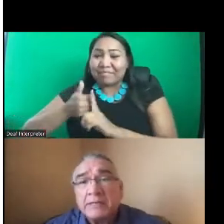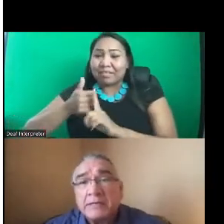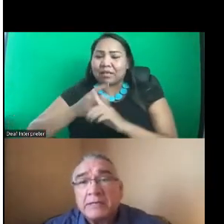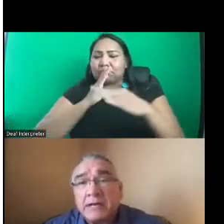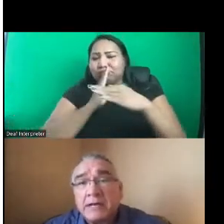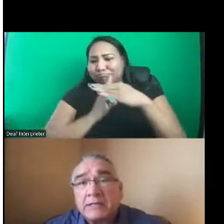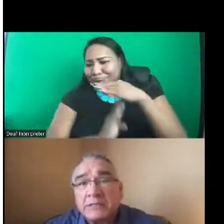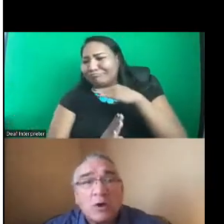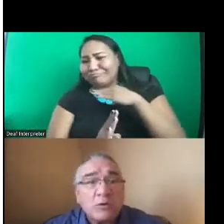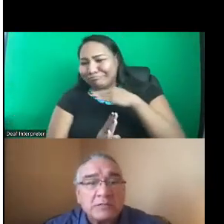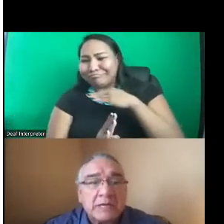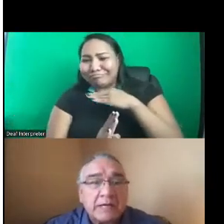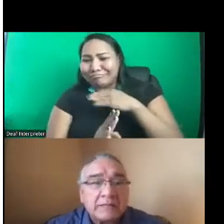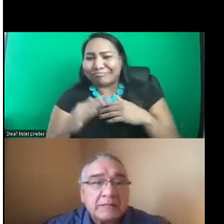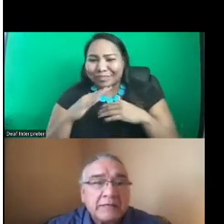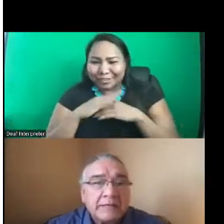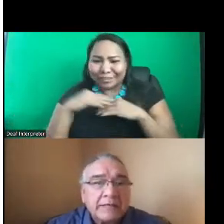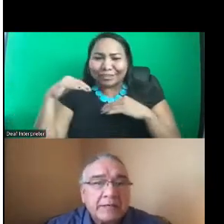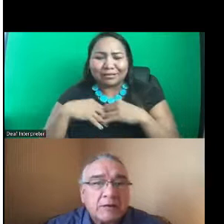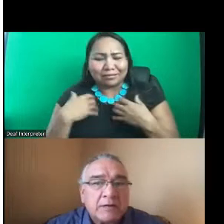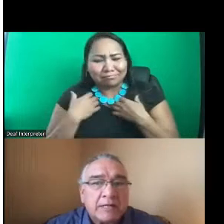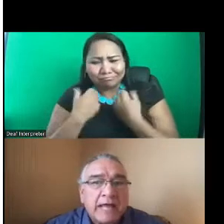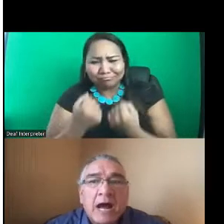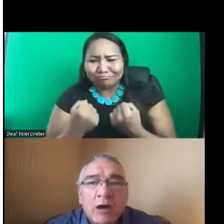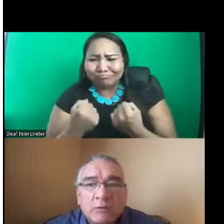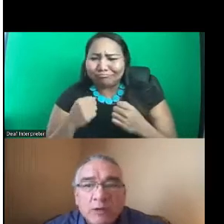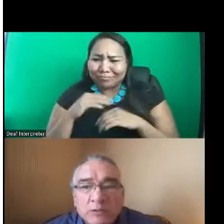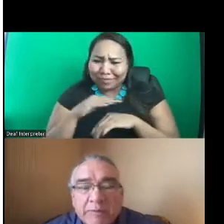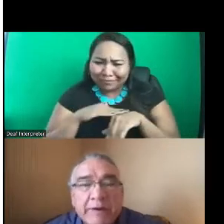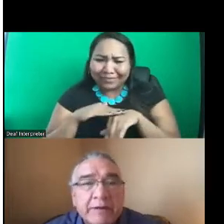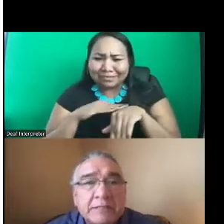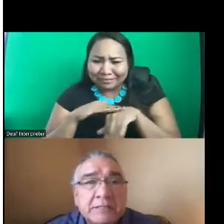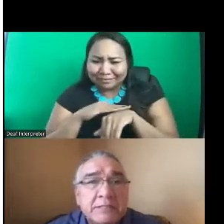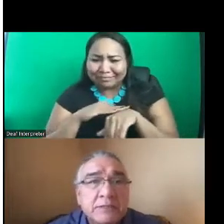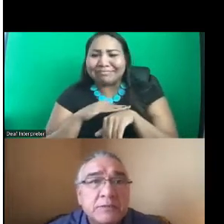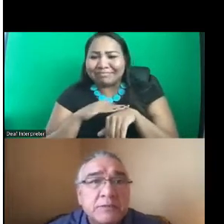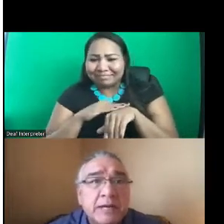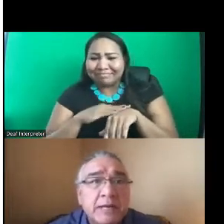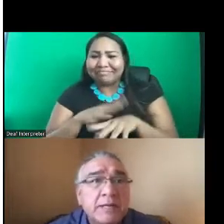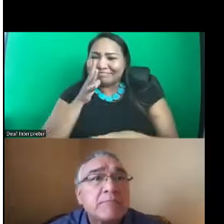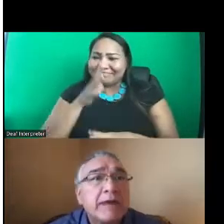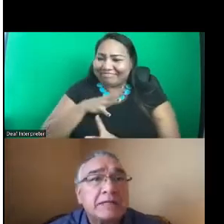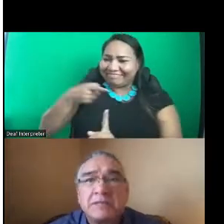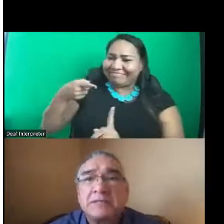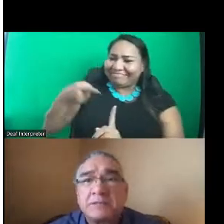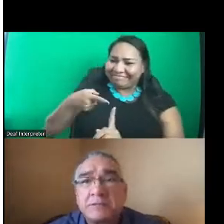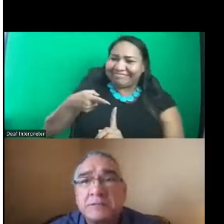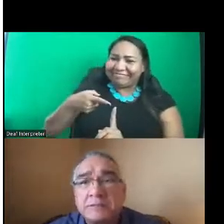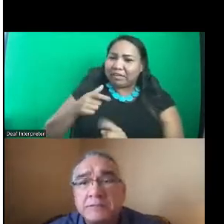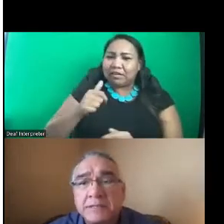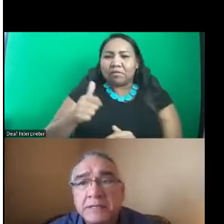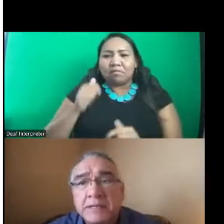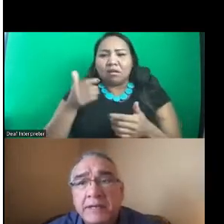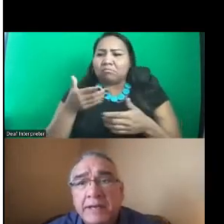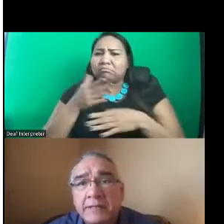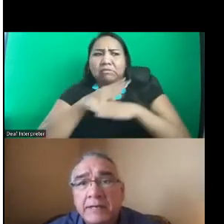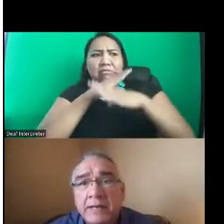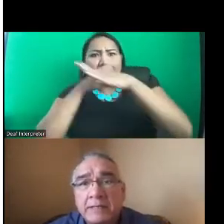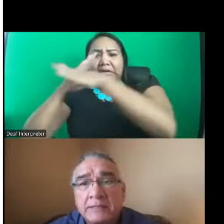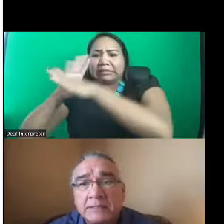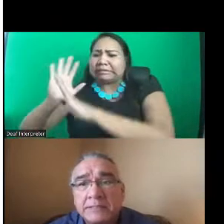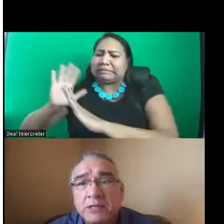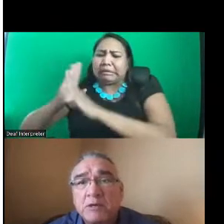woman, she won't allow those barriers to impact her students.